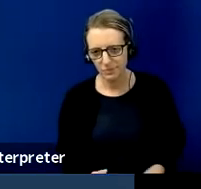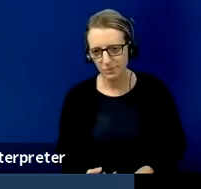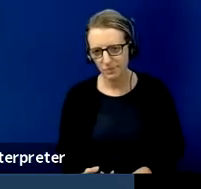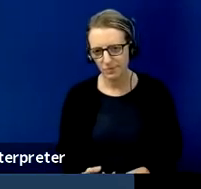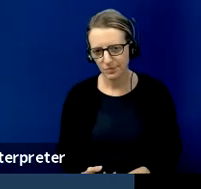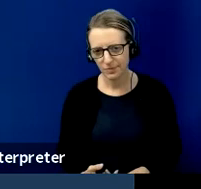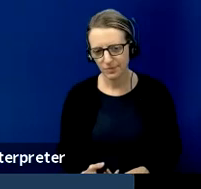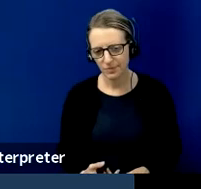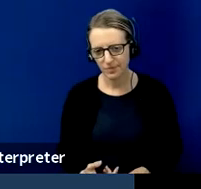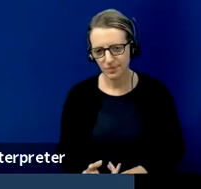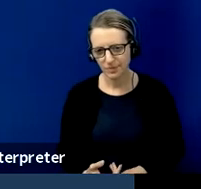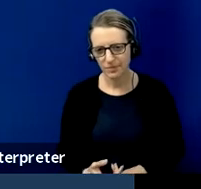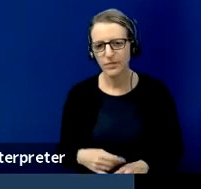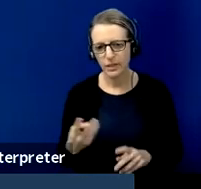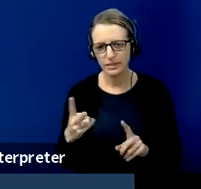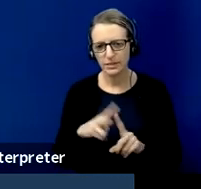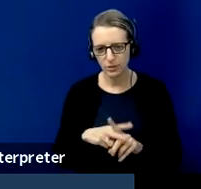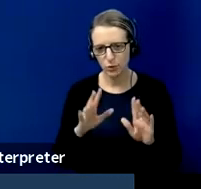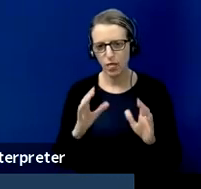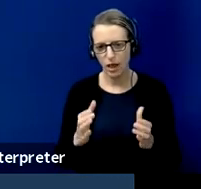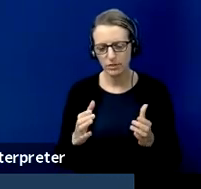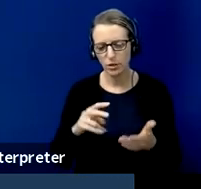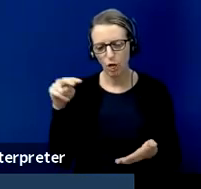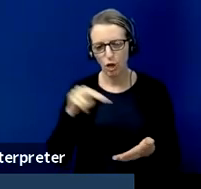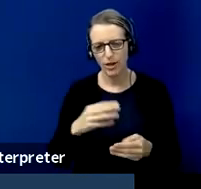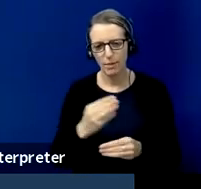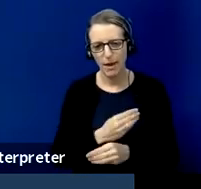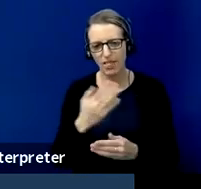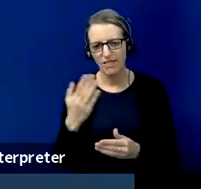Okay, so we assigned it to class. Let's look in the math folder again.